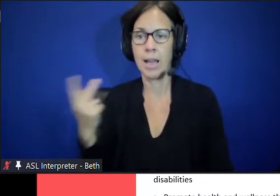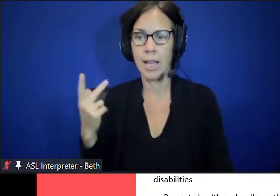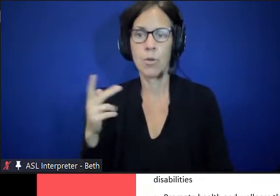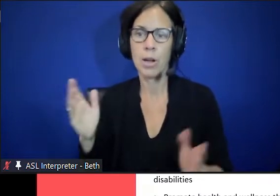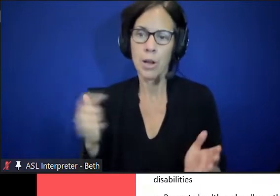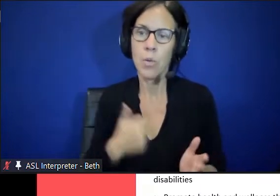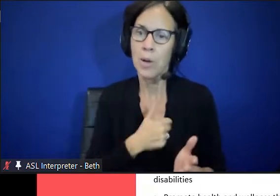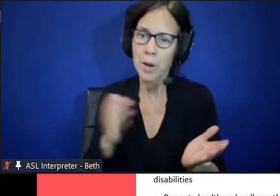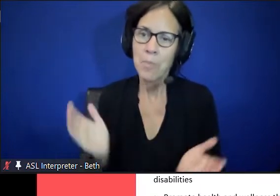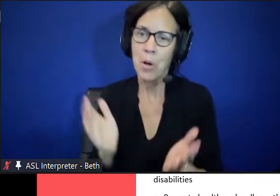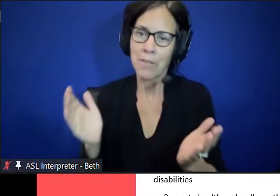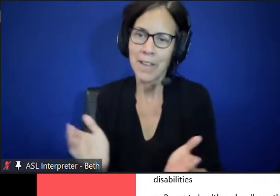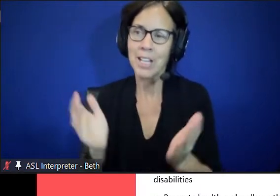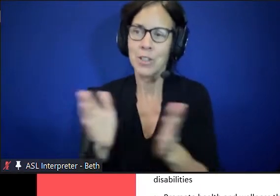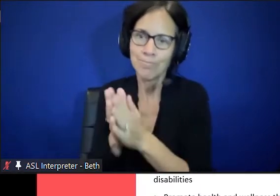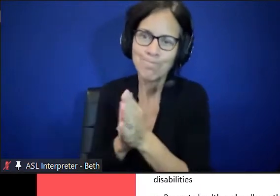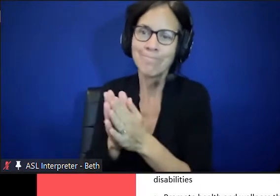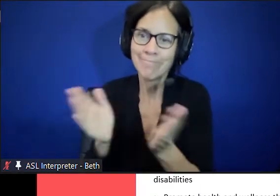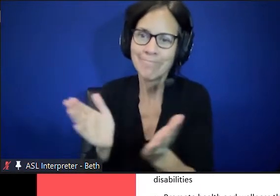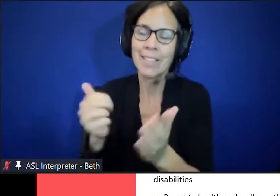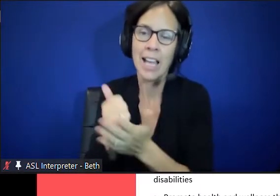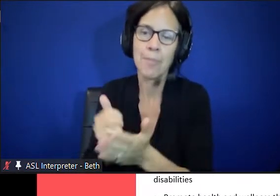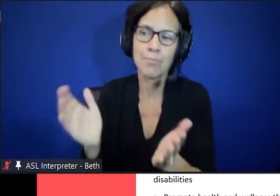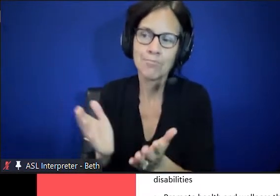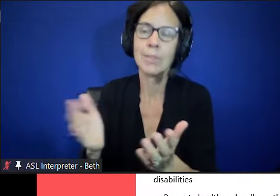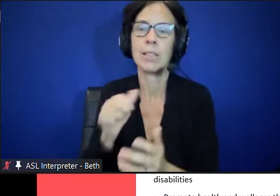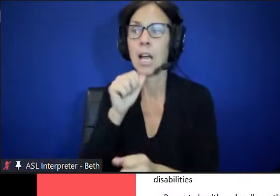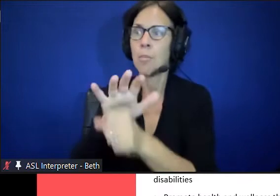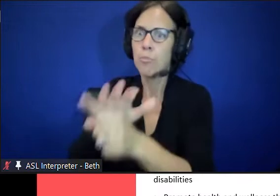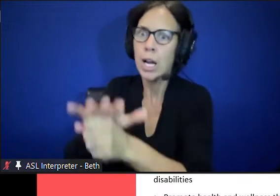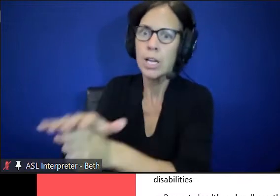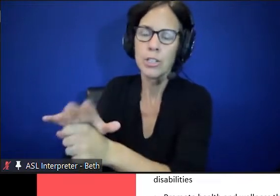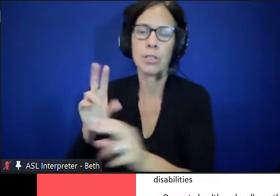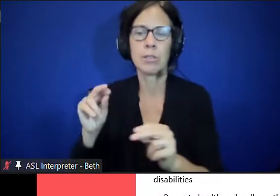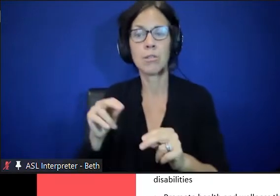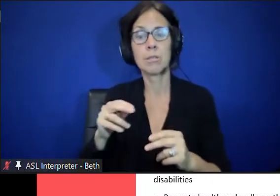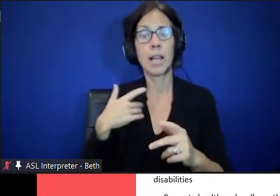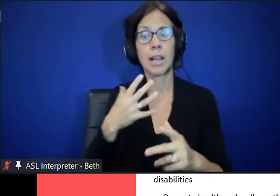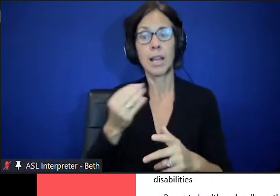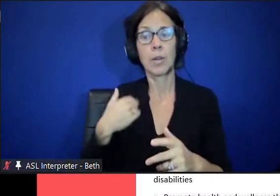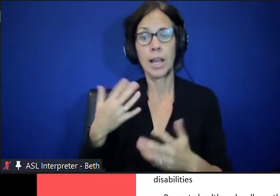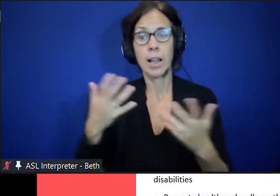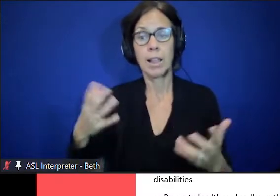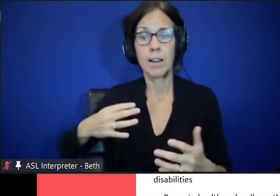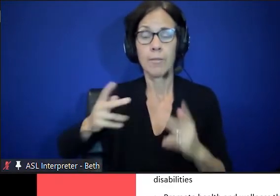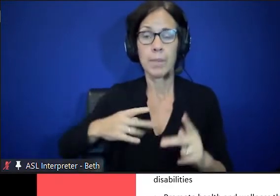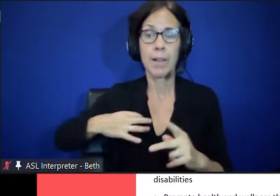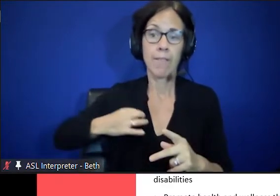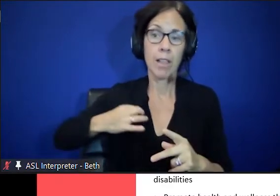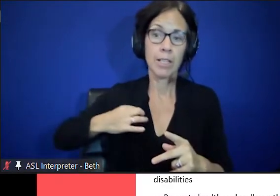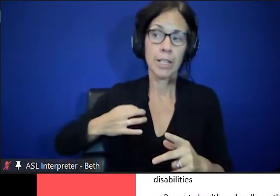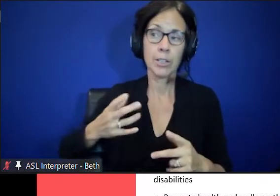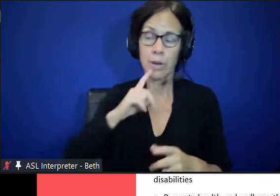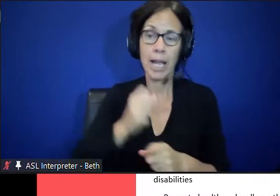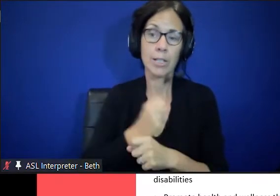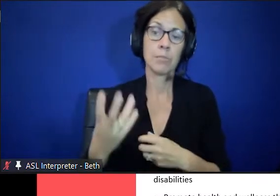just encouraging, and we didn't pressure anyone. We had people volunteer, and there was actually a lot of people that volunteered to do our activities with us, and they were